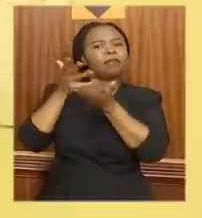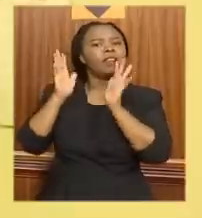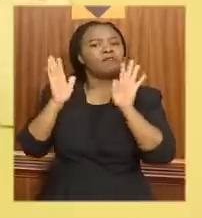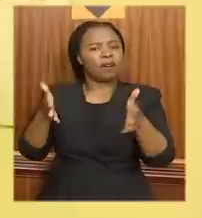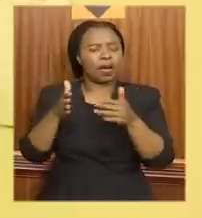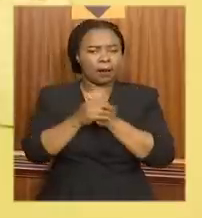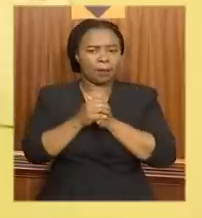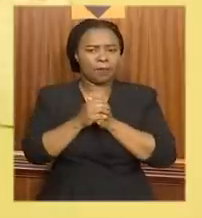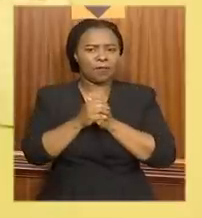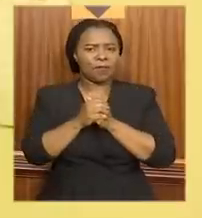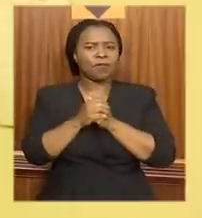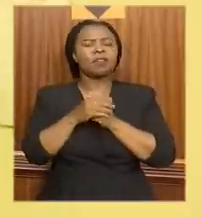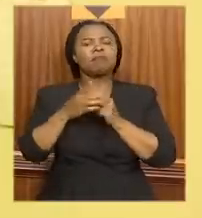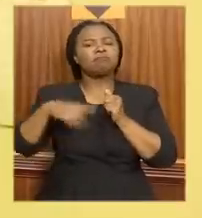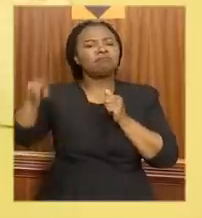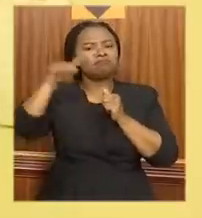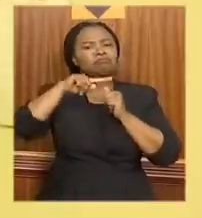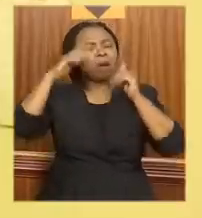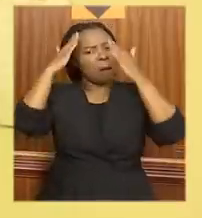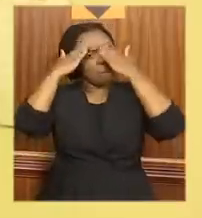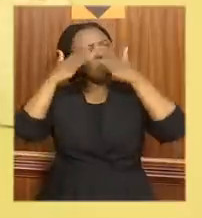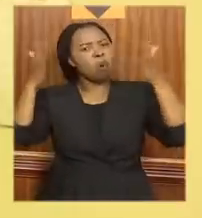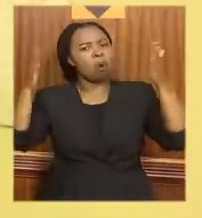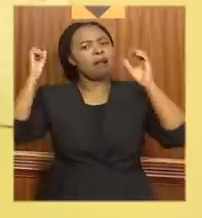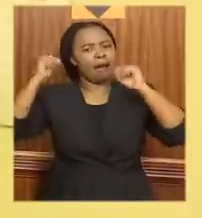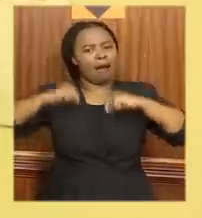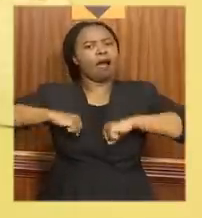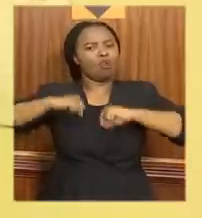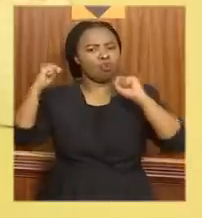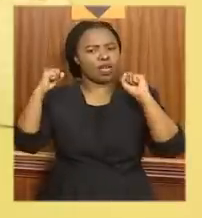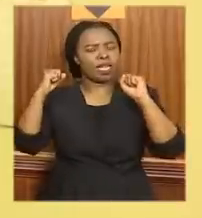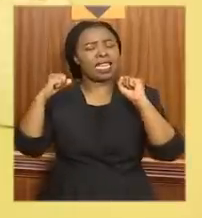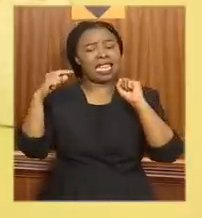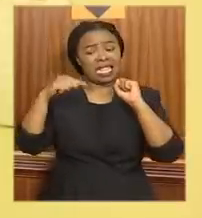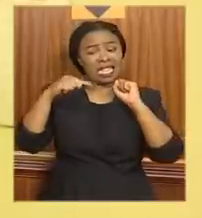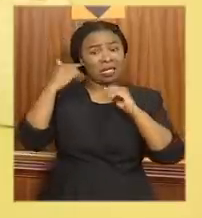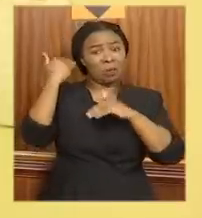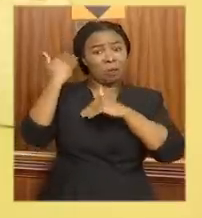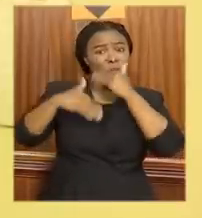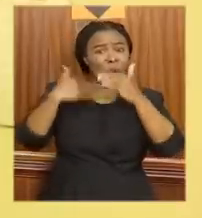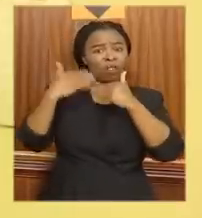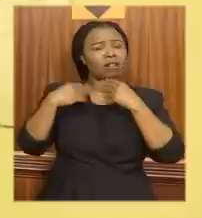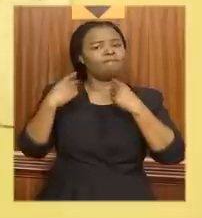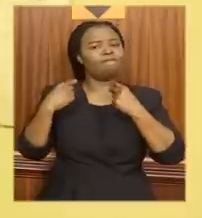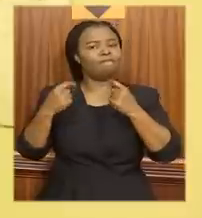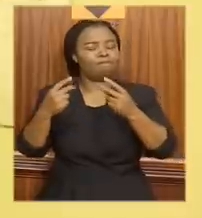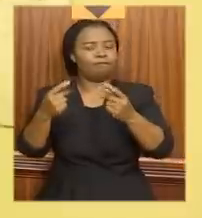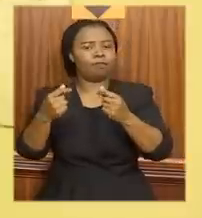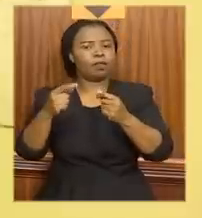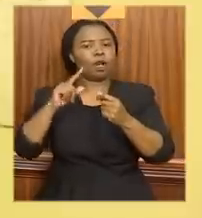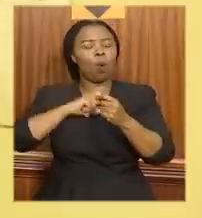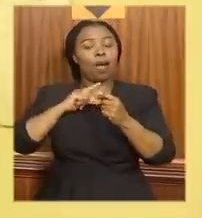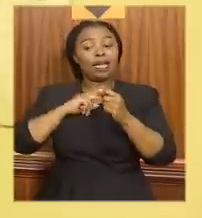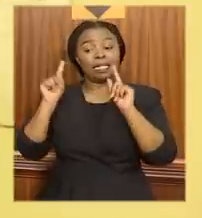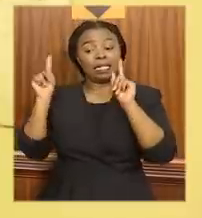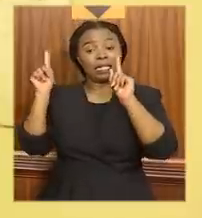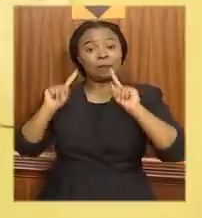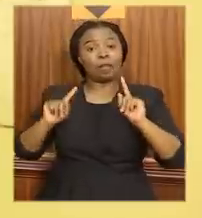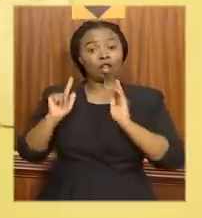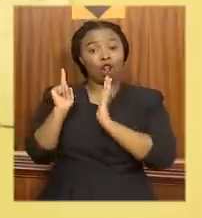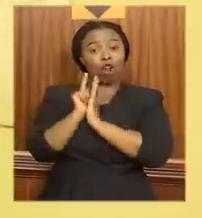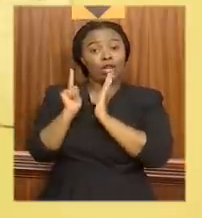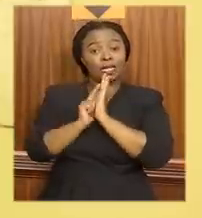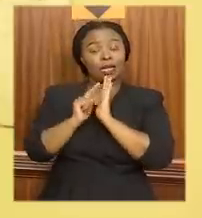There was broad agreement that this process should be hastened once the special legislation has